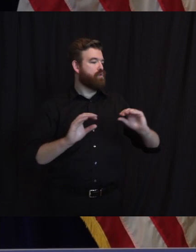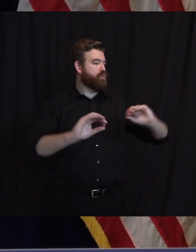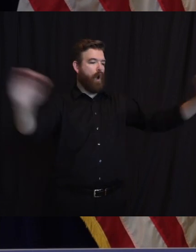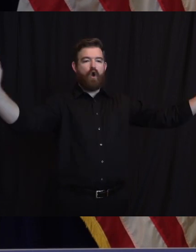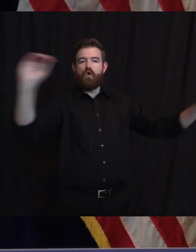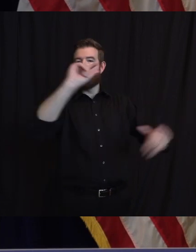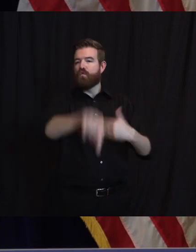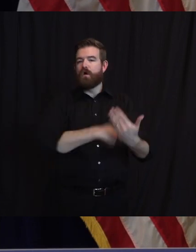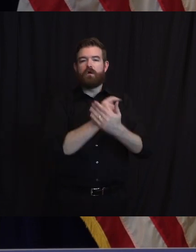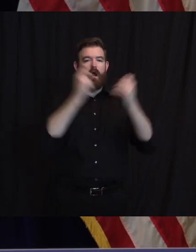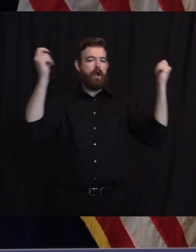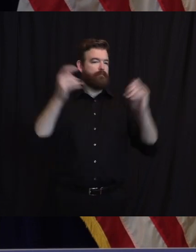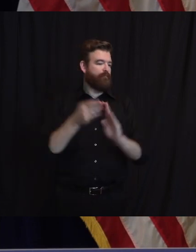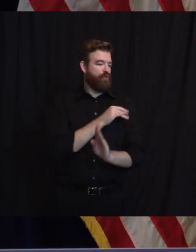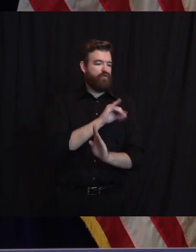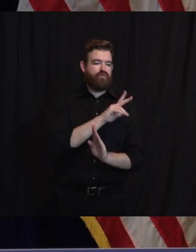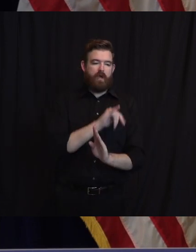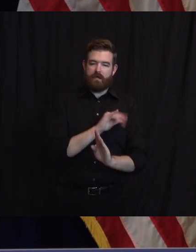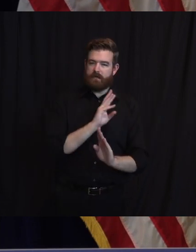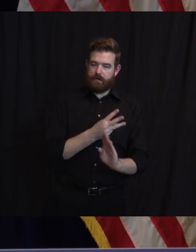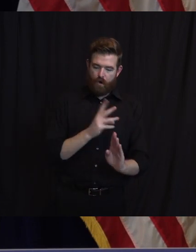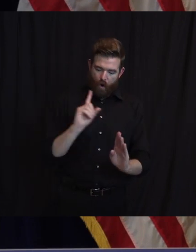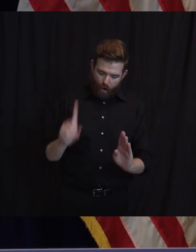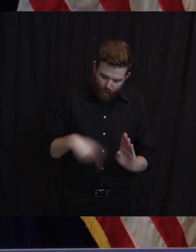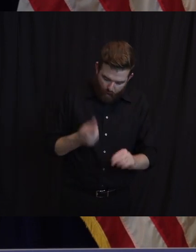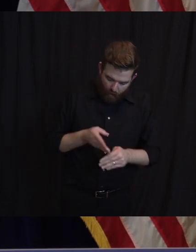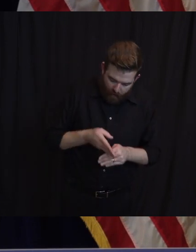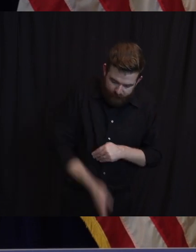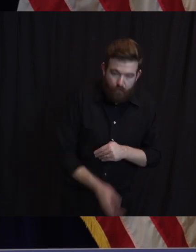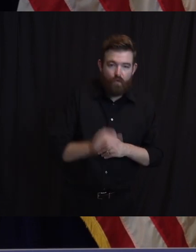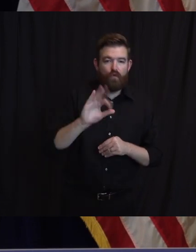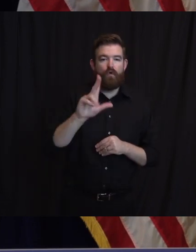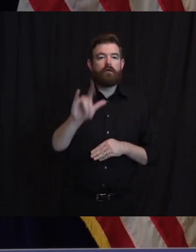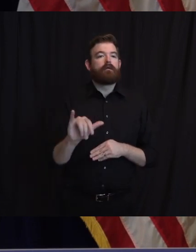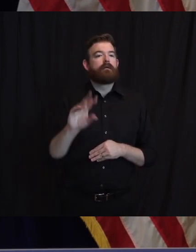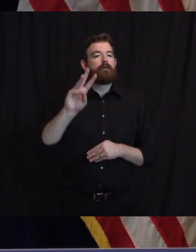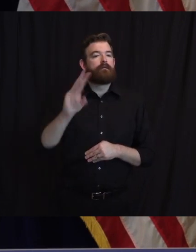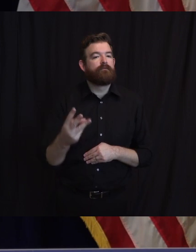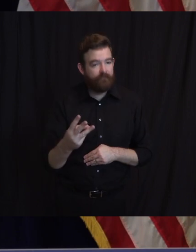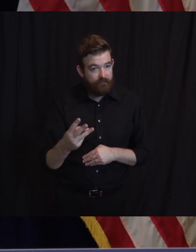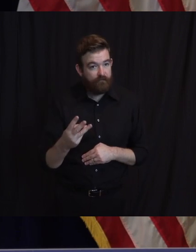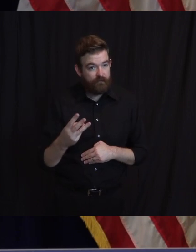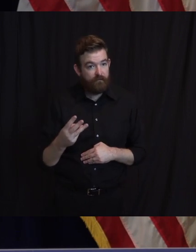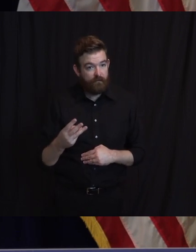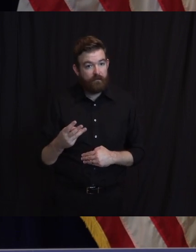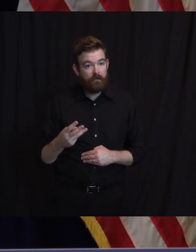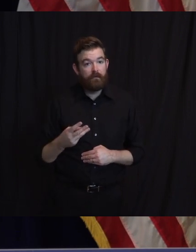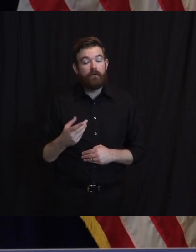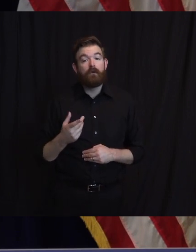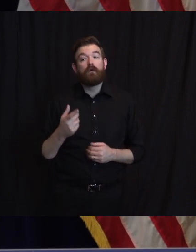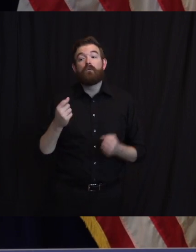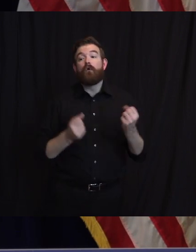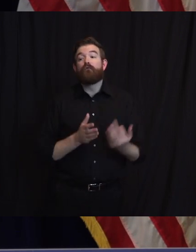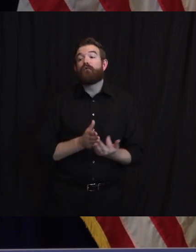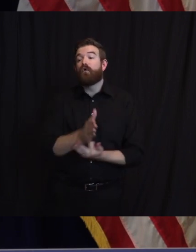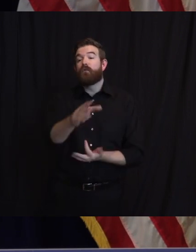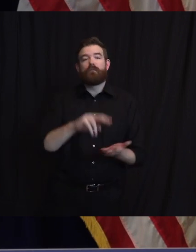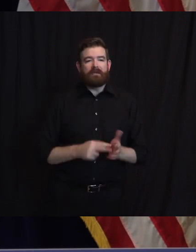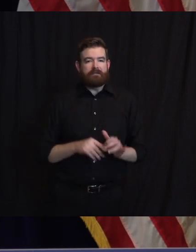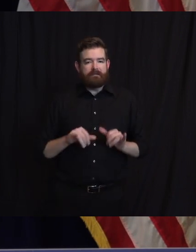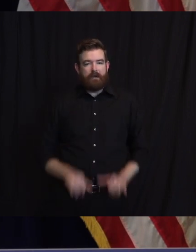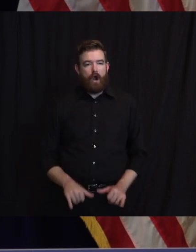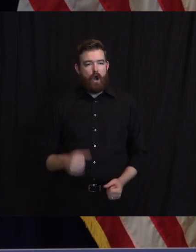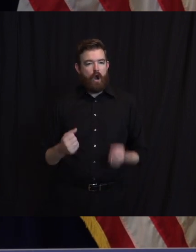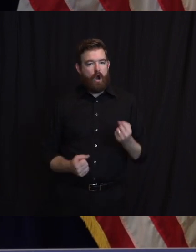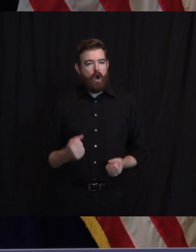The drive-through parades. But Brent, remember the drive-through is you're not getting out of your car. So I think what you're talking about is you get a combination of drive-through, Matt, and then